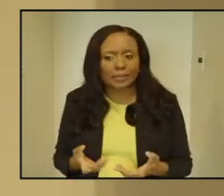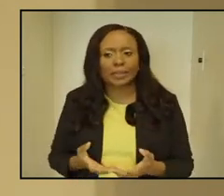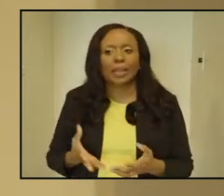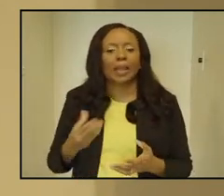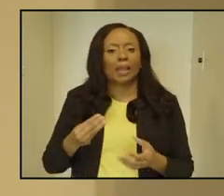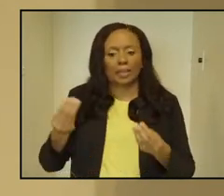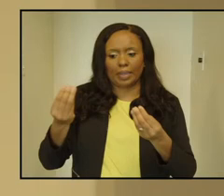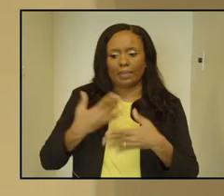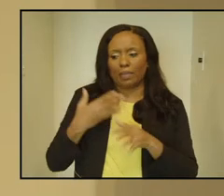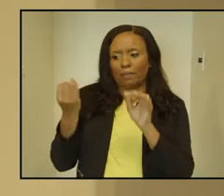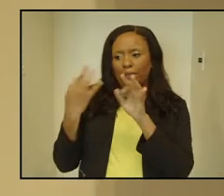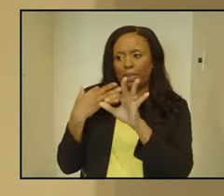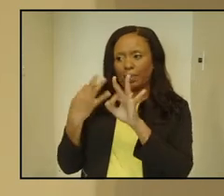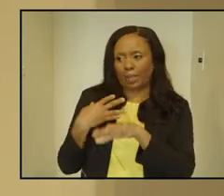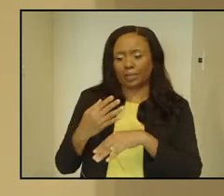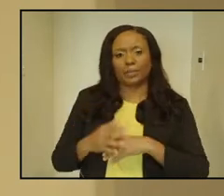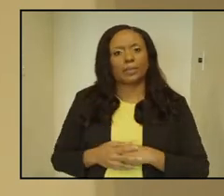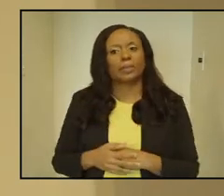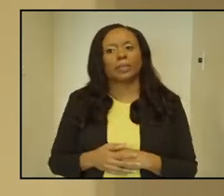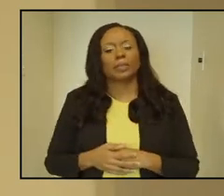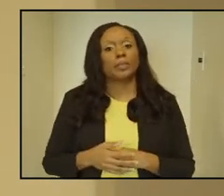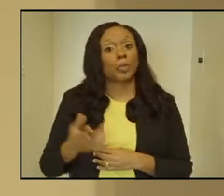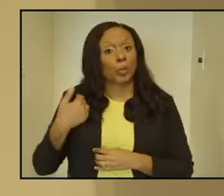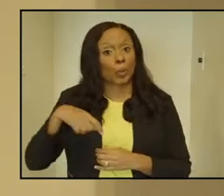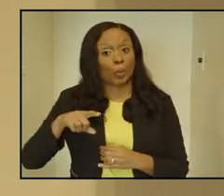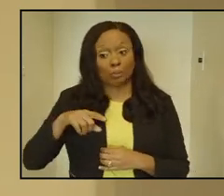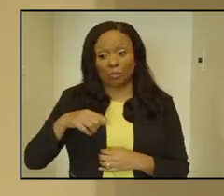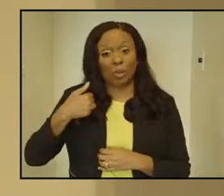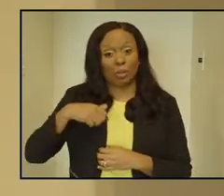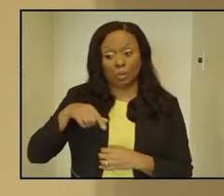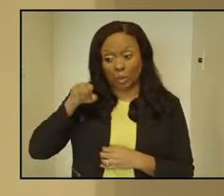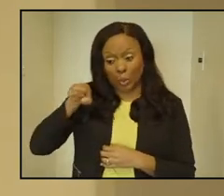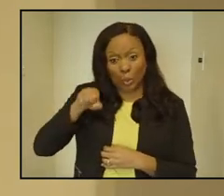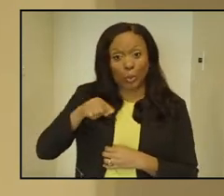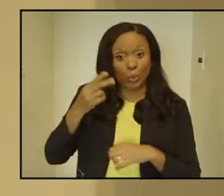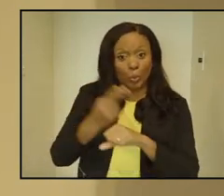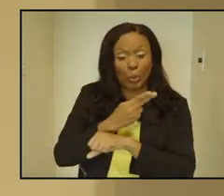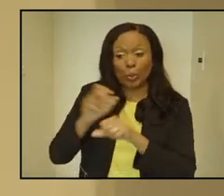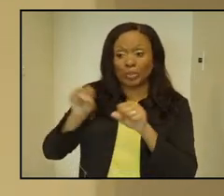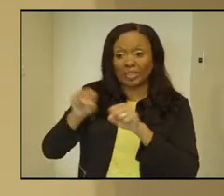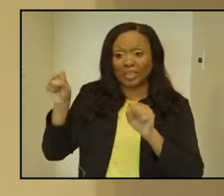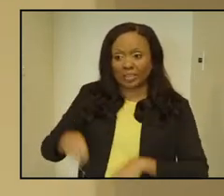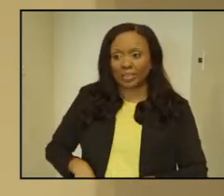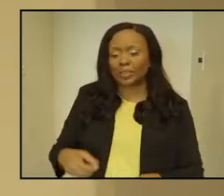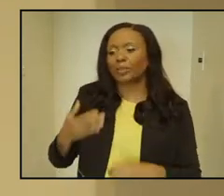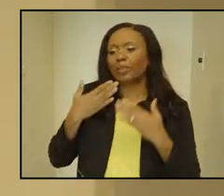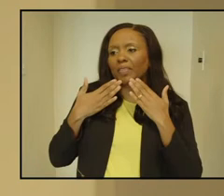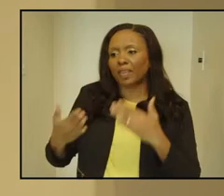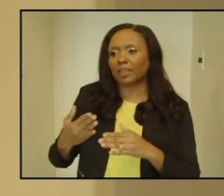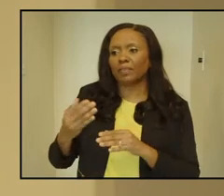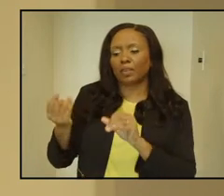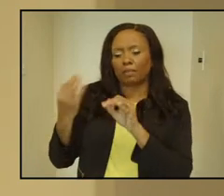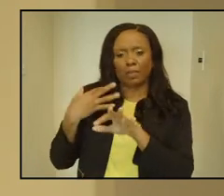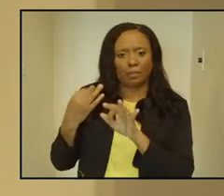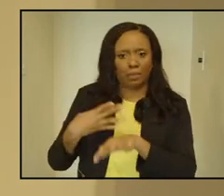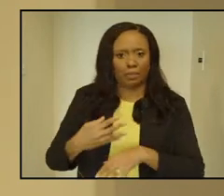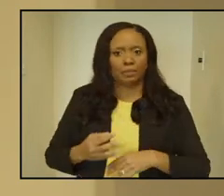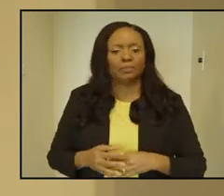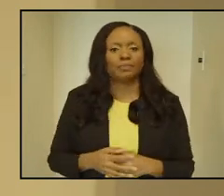feedback. As users of the system, your feedback is greatly appreciated. Thank you for your